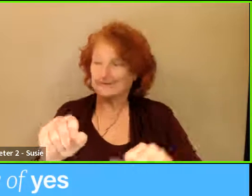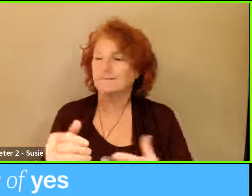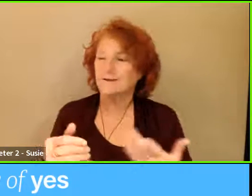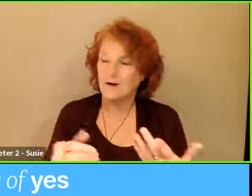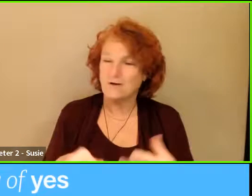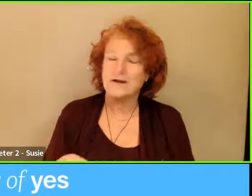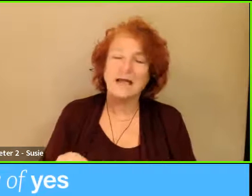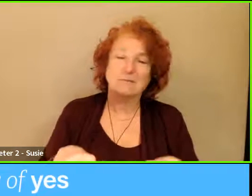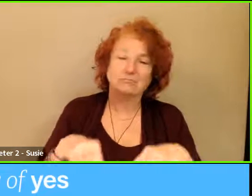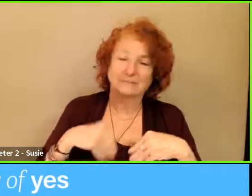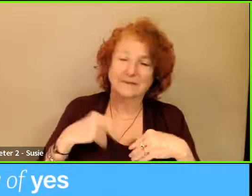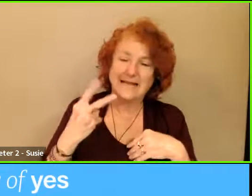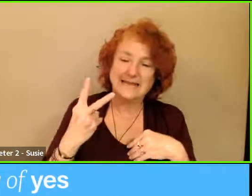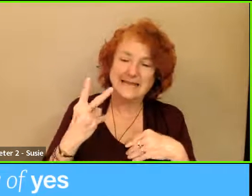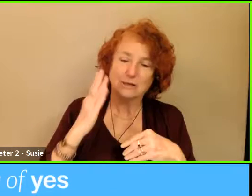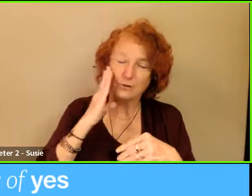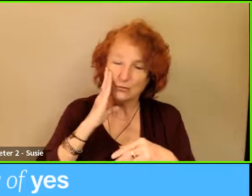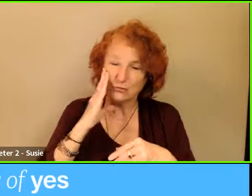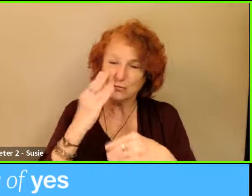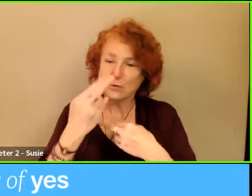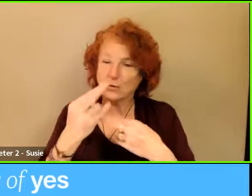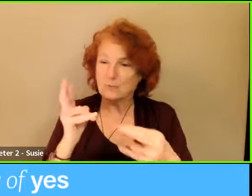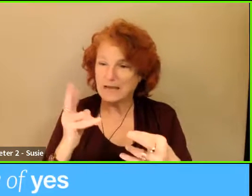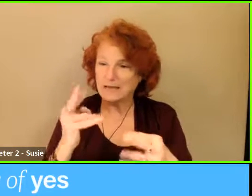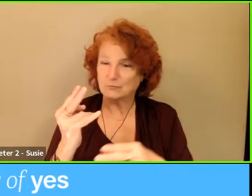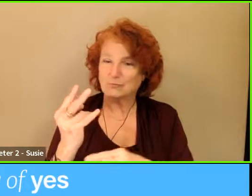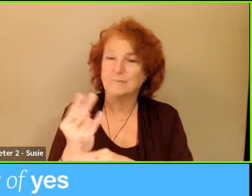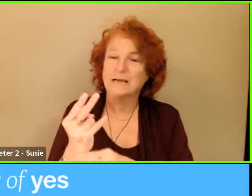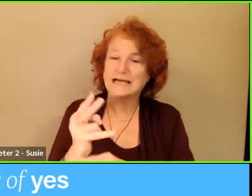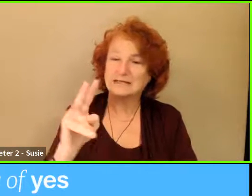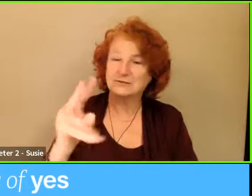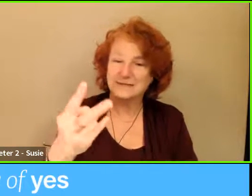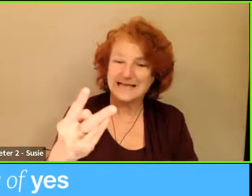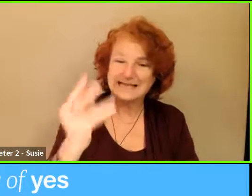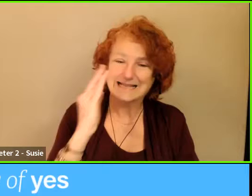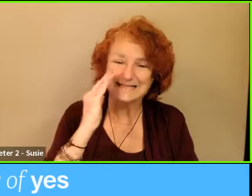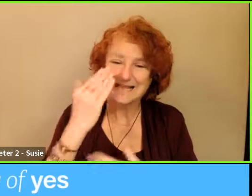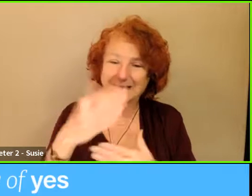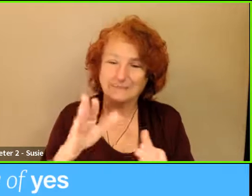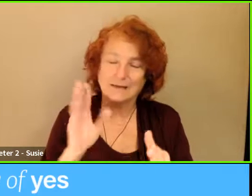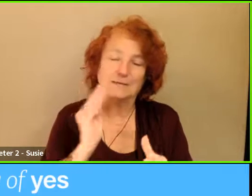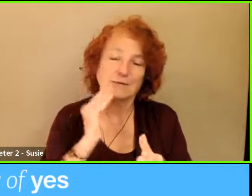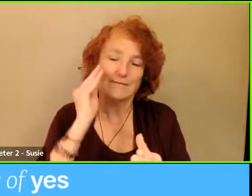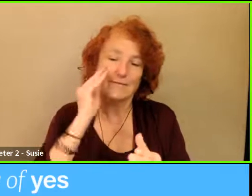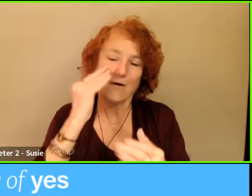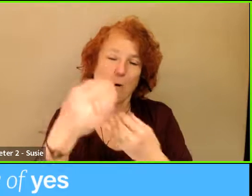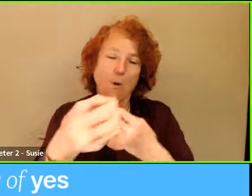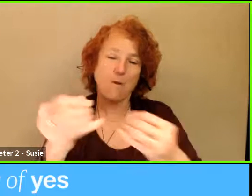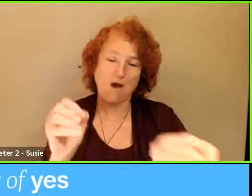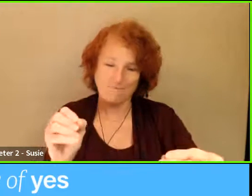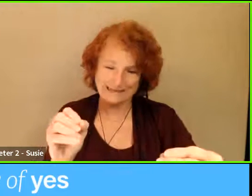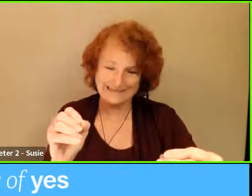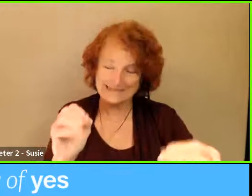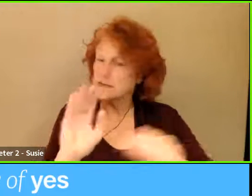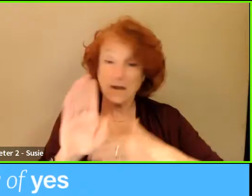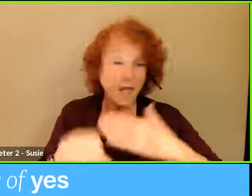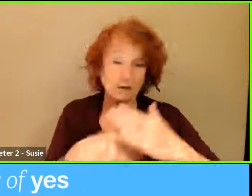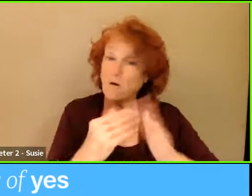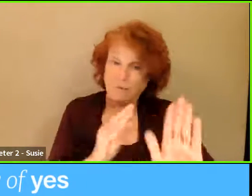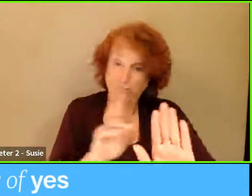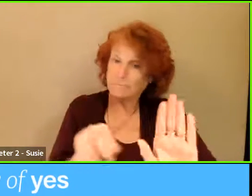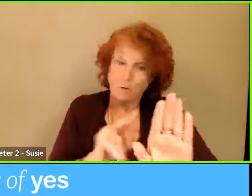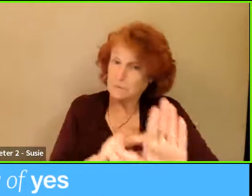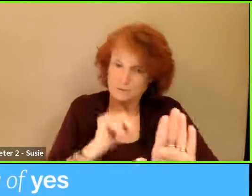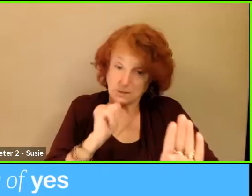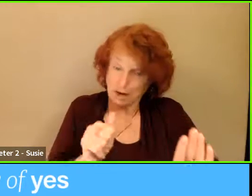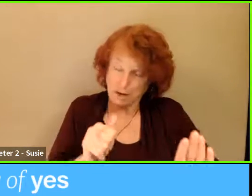two bedroom themselves and using the other bedroom for a home office or something like that. Now, not everybody's doing that, of course, but